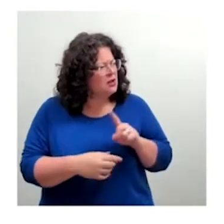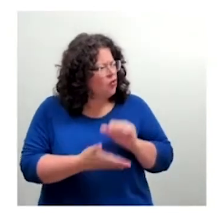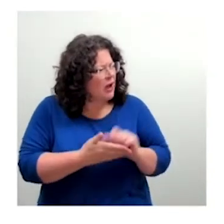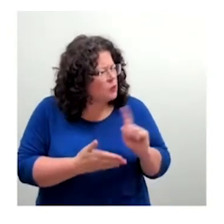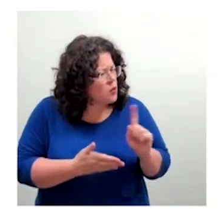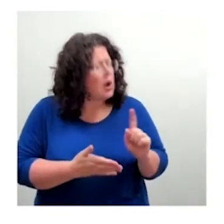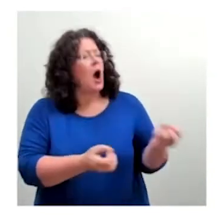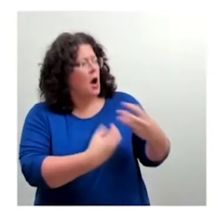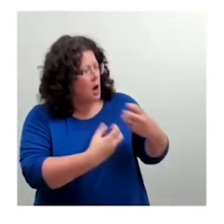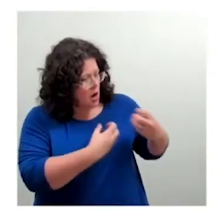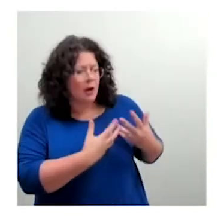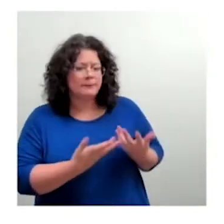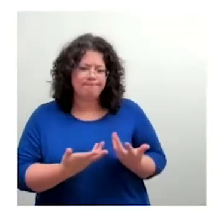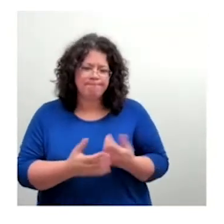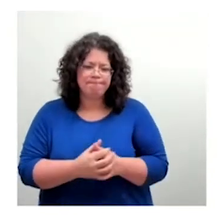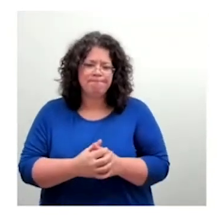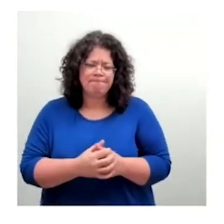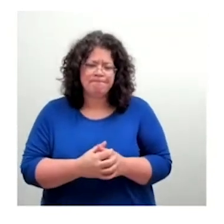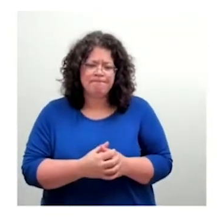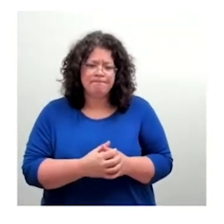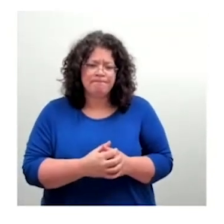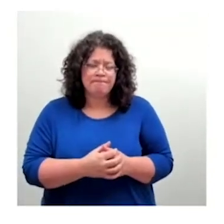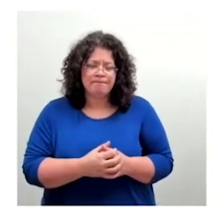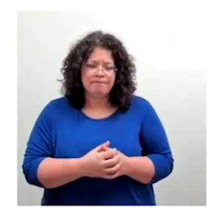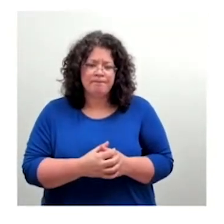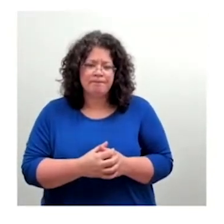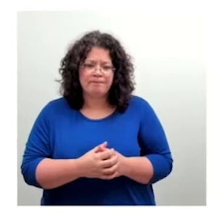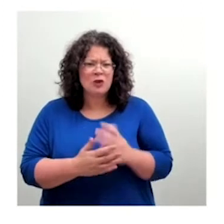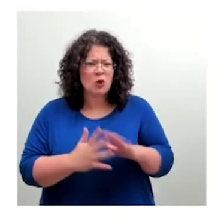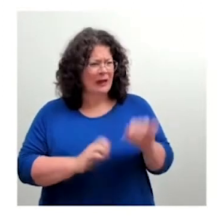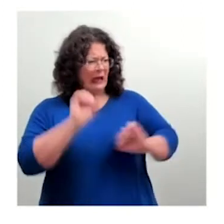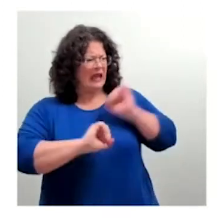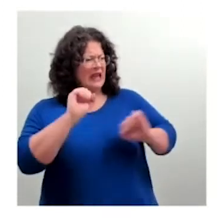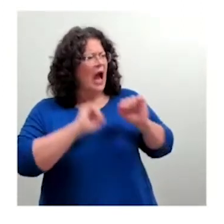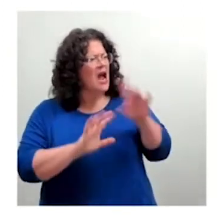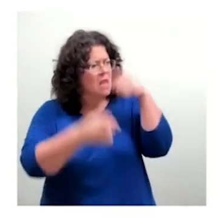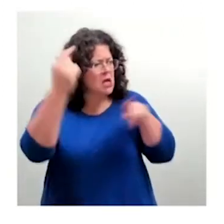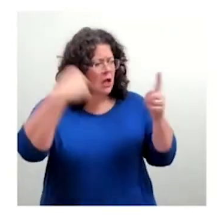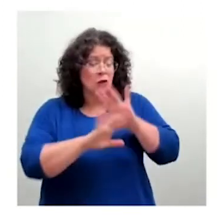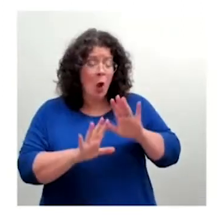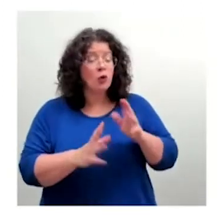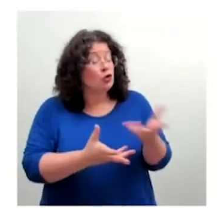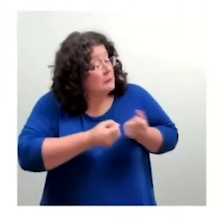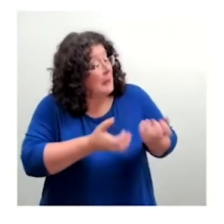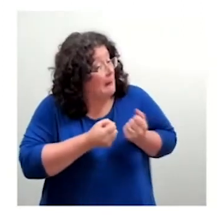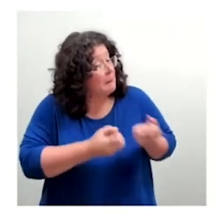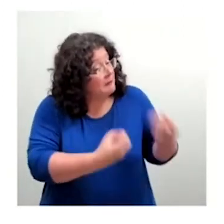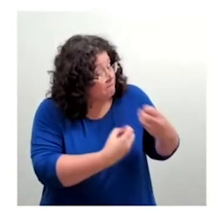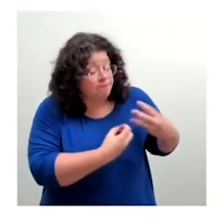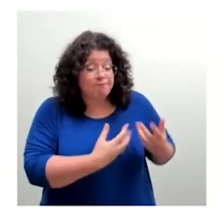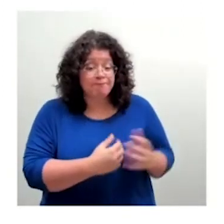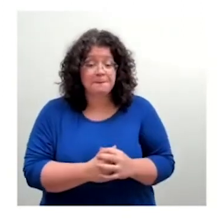had instances where we've run events and we haven't had captions on right from the start, and we've had to have somebody call